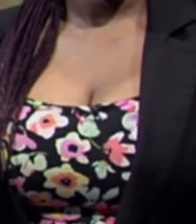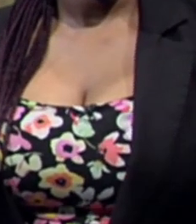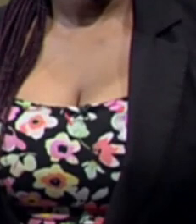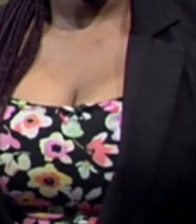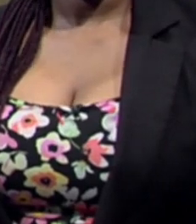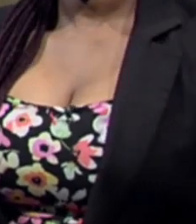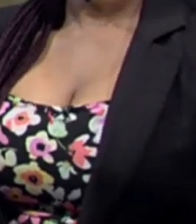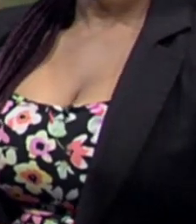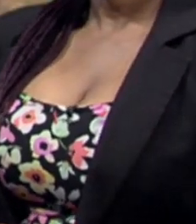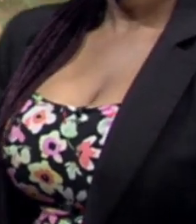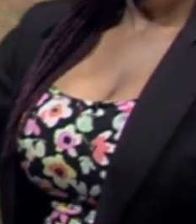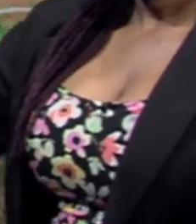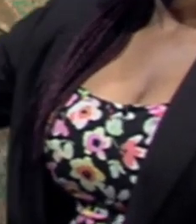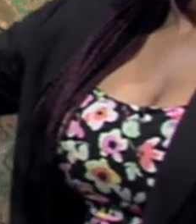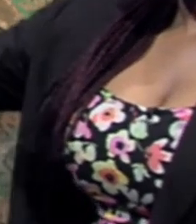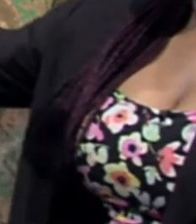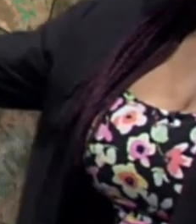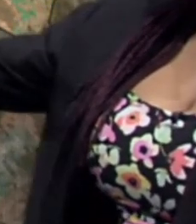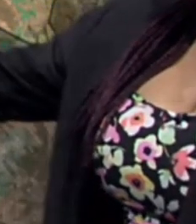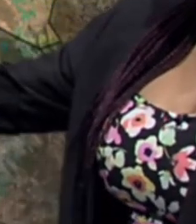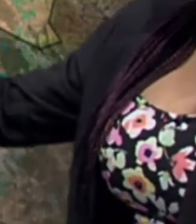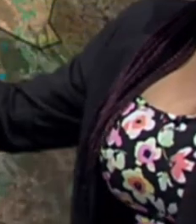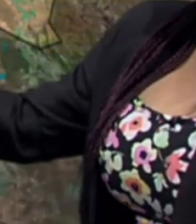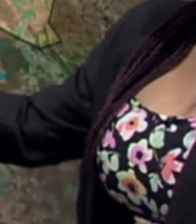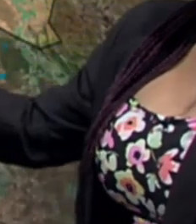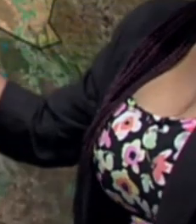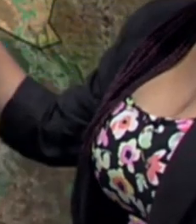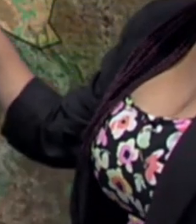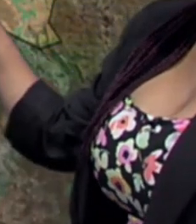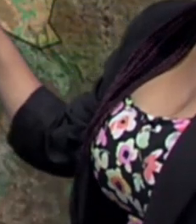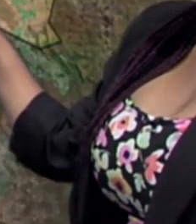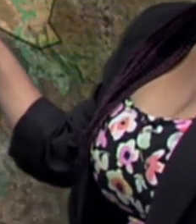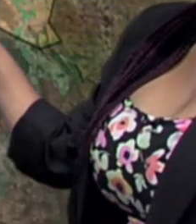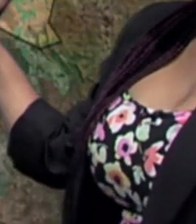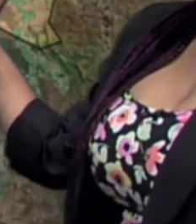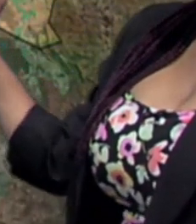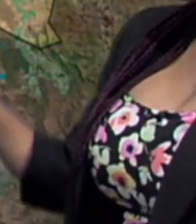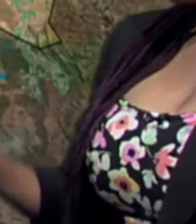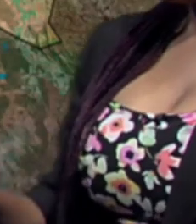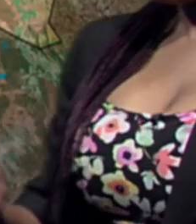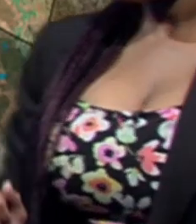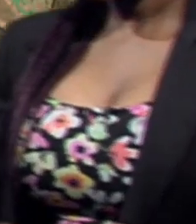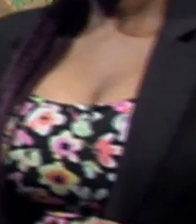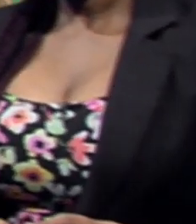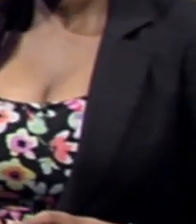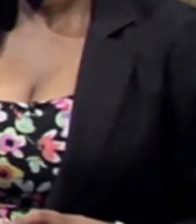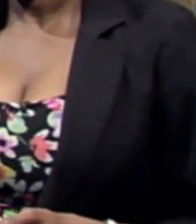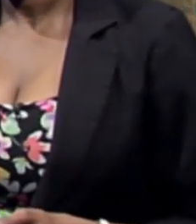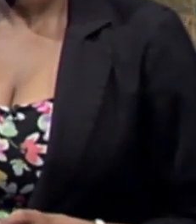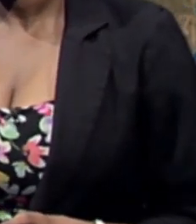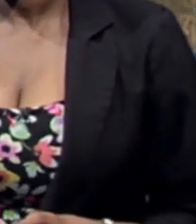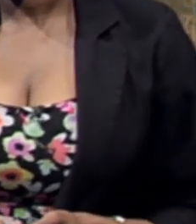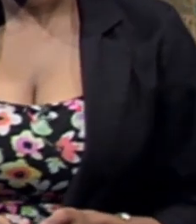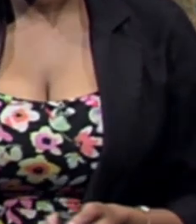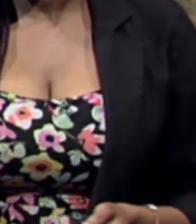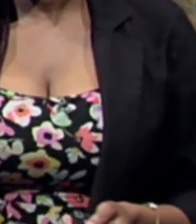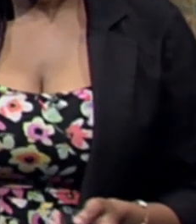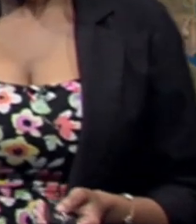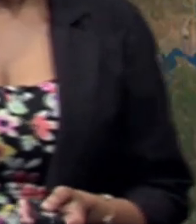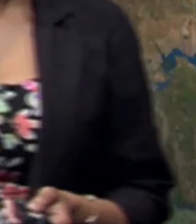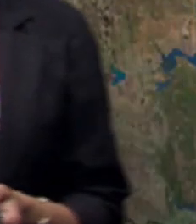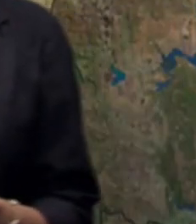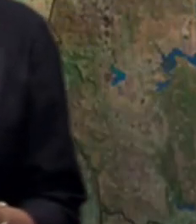di le 31 province ya Mpumalanga le teng mo provinceng fa re lebelela Skukuza le teng go tla nna mogote thata ka digata di le